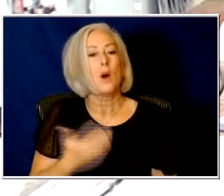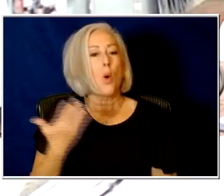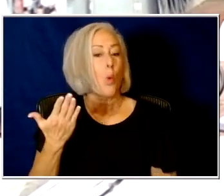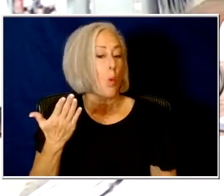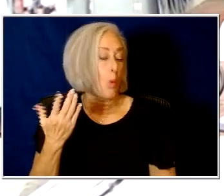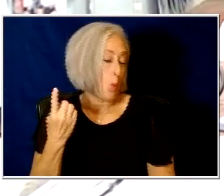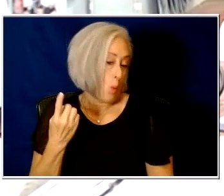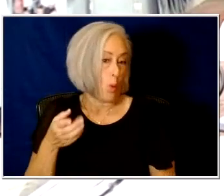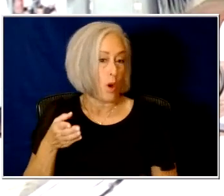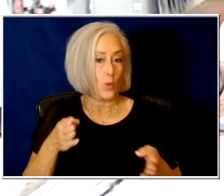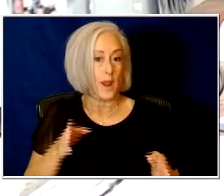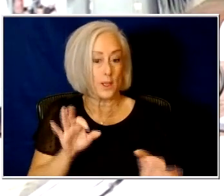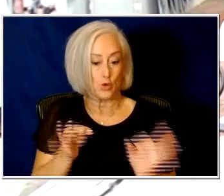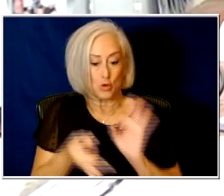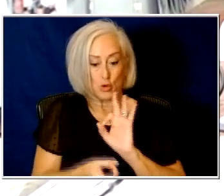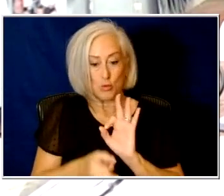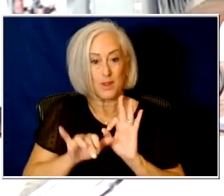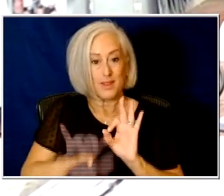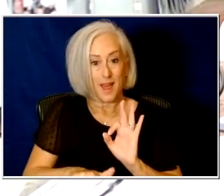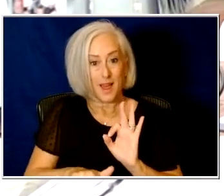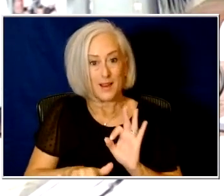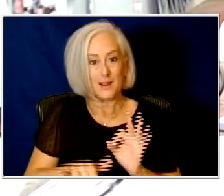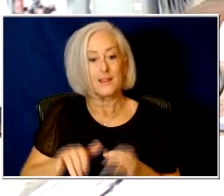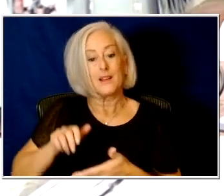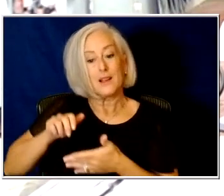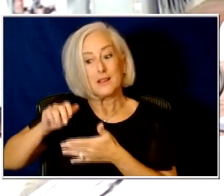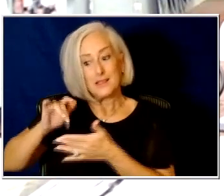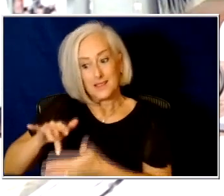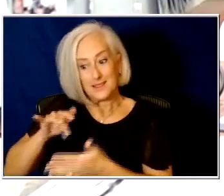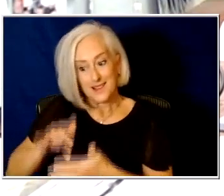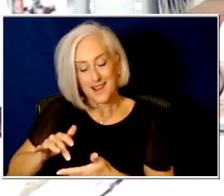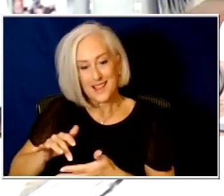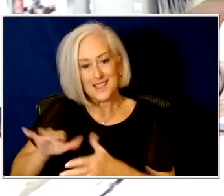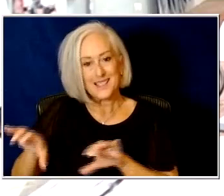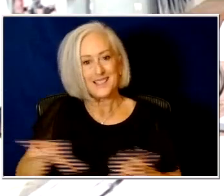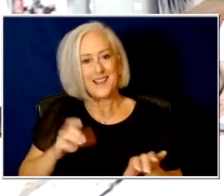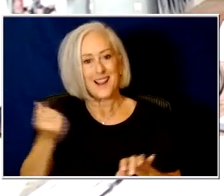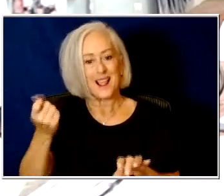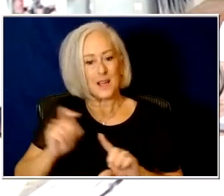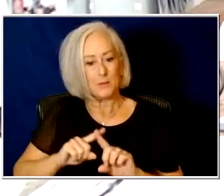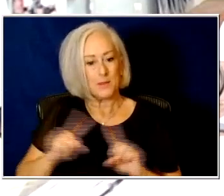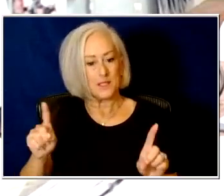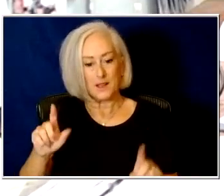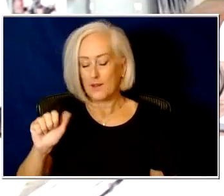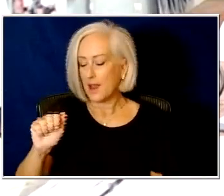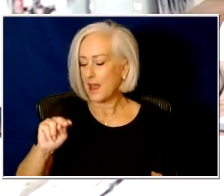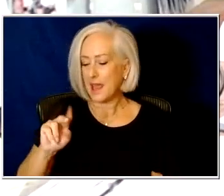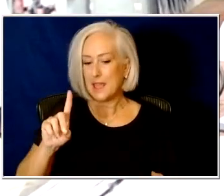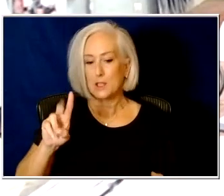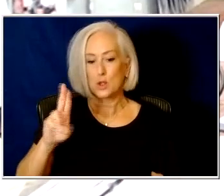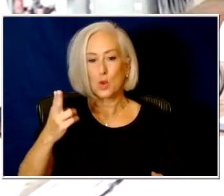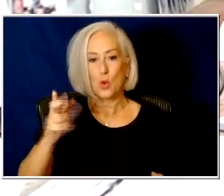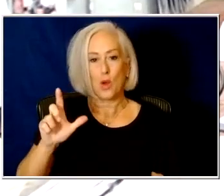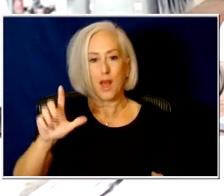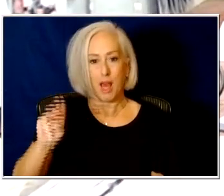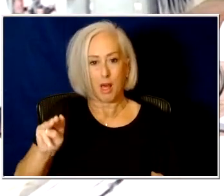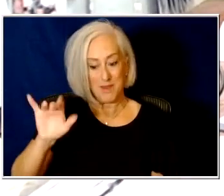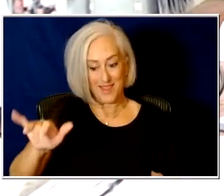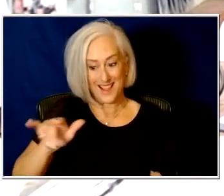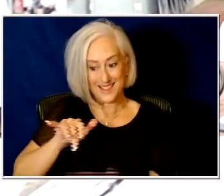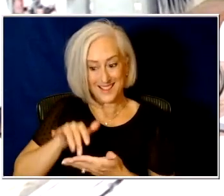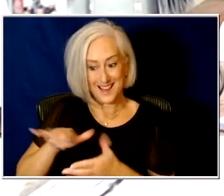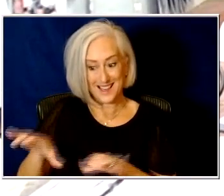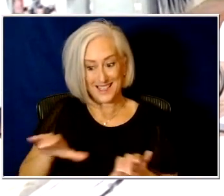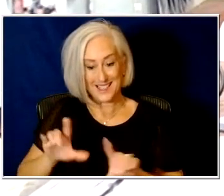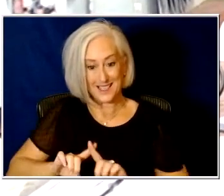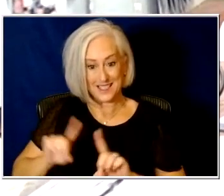the studies were done a little differently for Aduhelm, and they were actually stopped early. And so there may not be enough data to